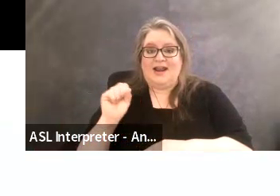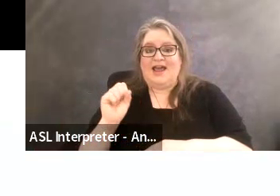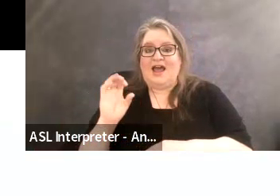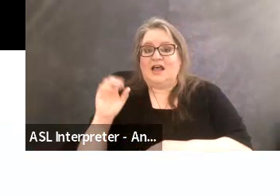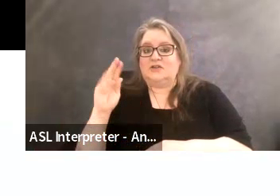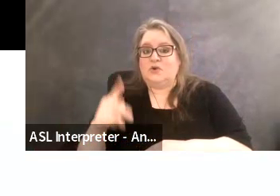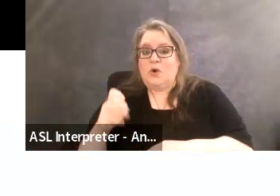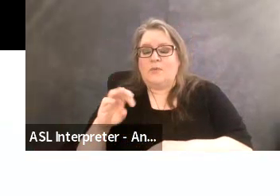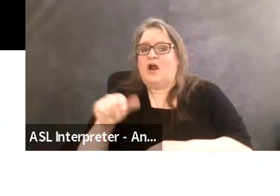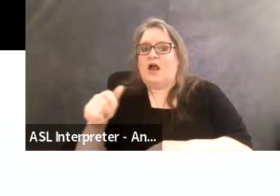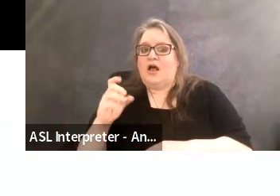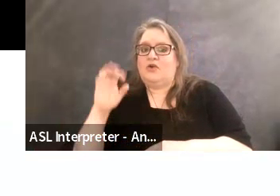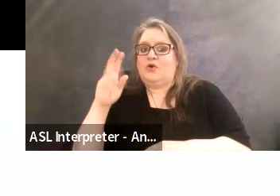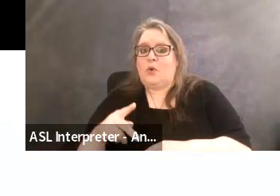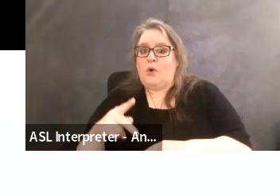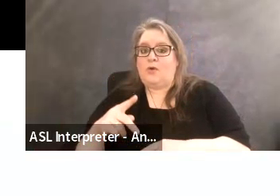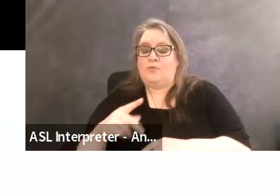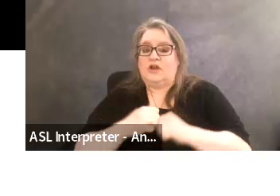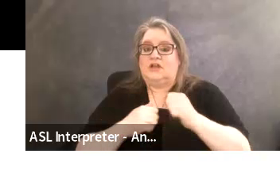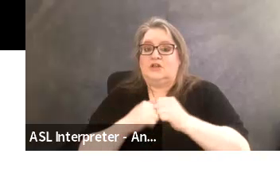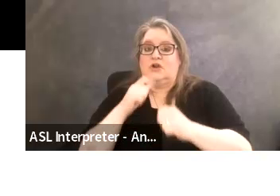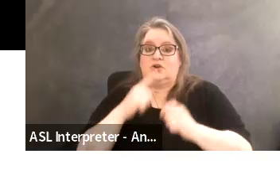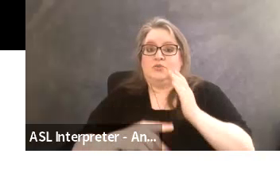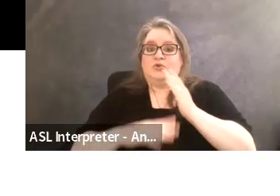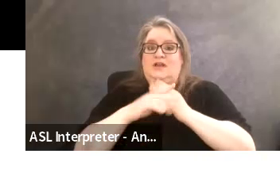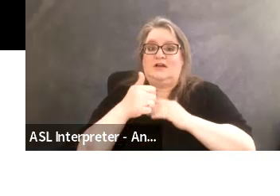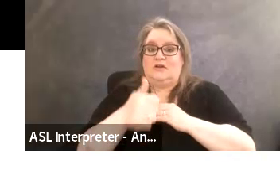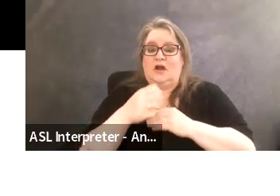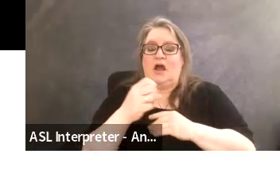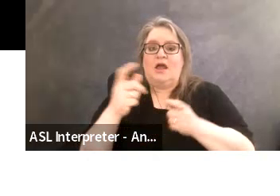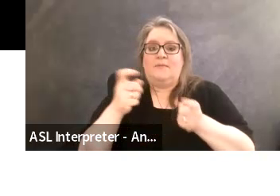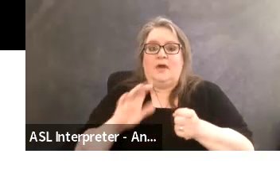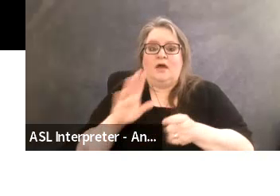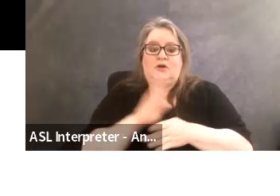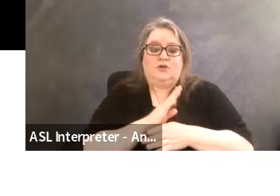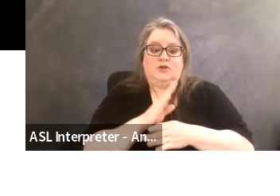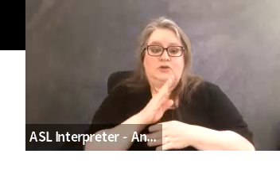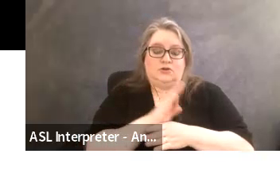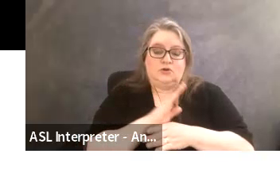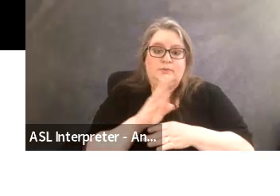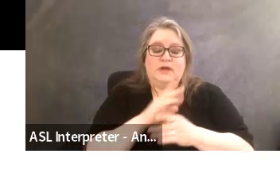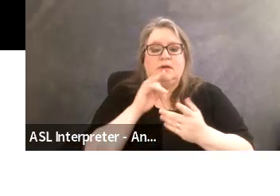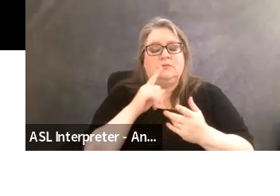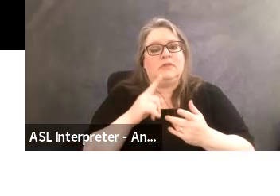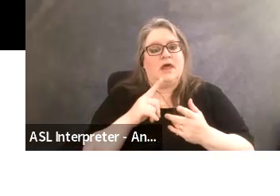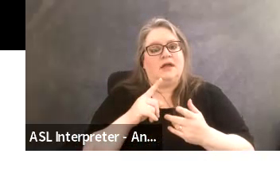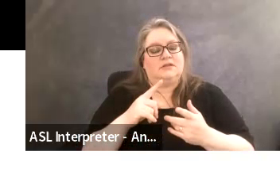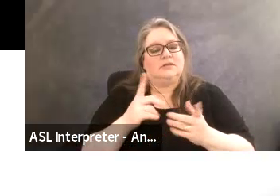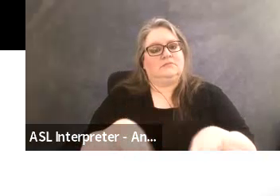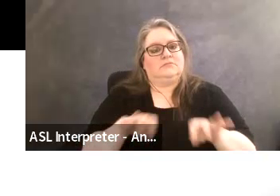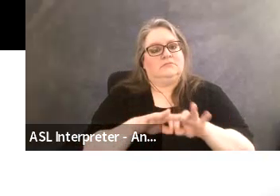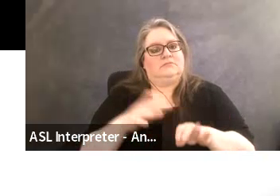corporate structure to protect you and to manage your business, it's a significant advantage that should be explored.